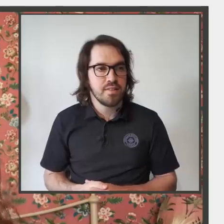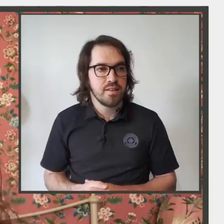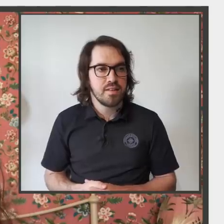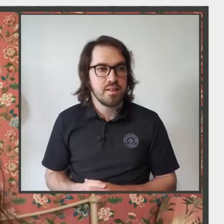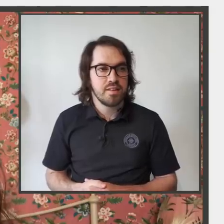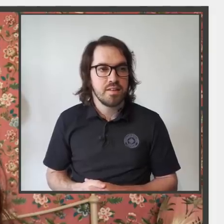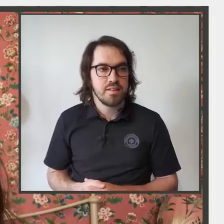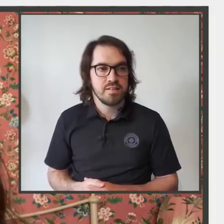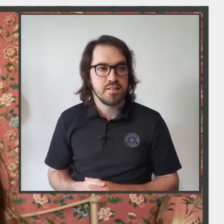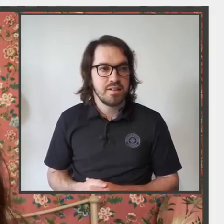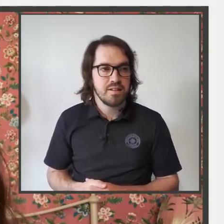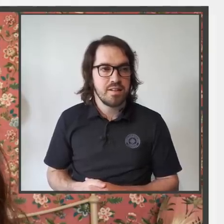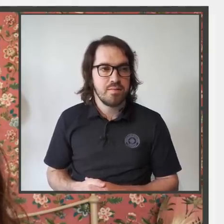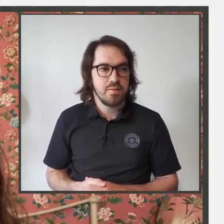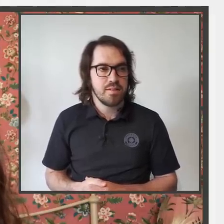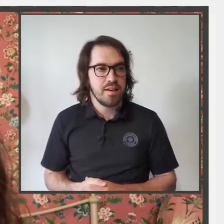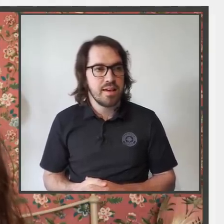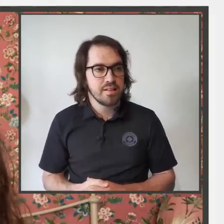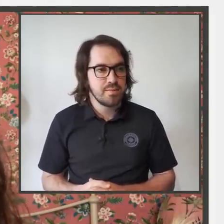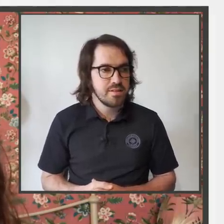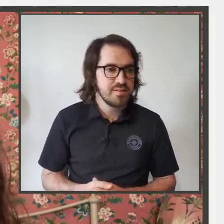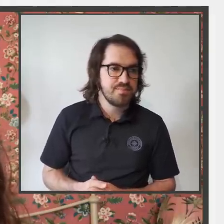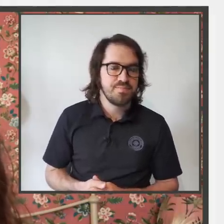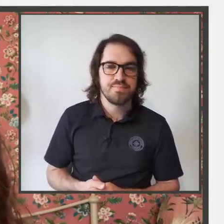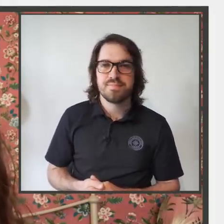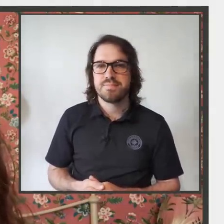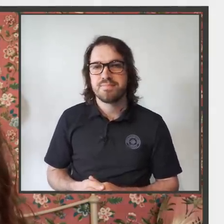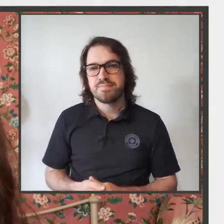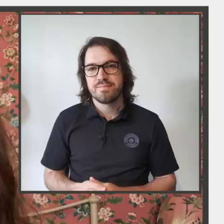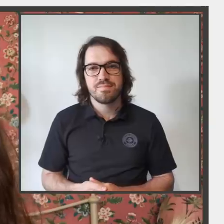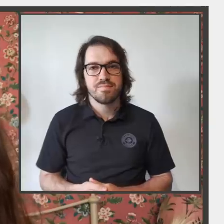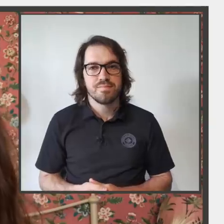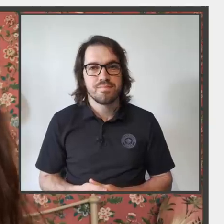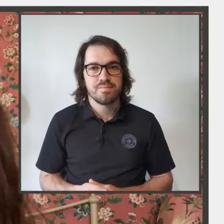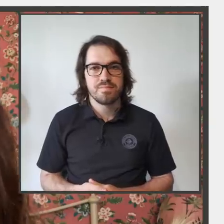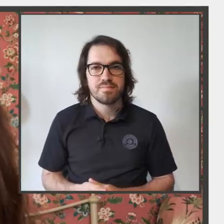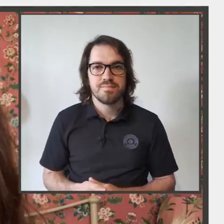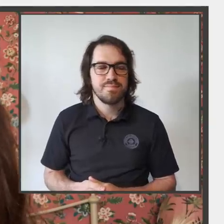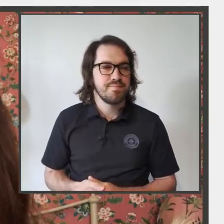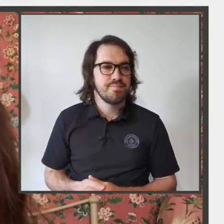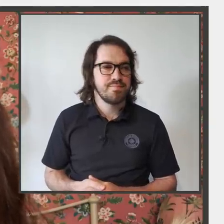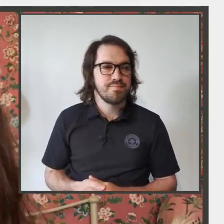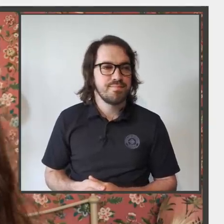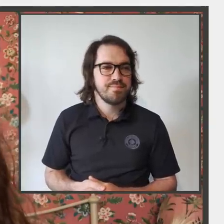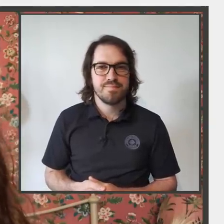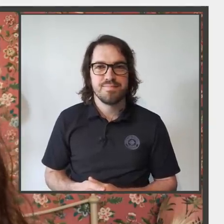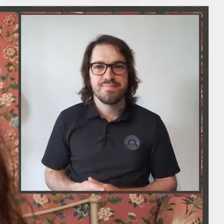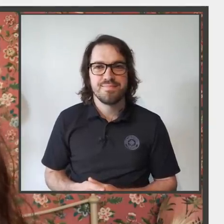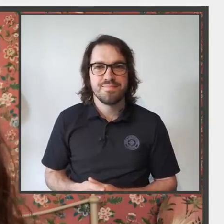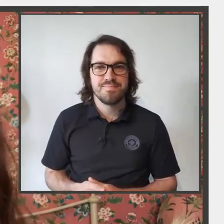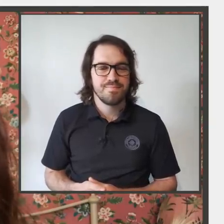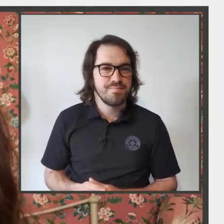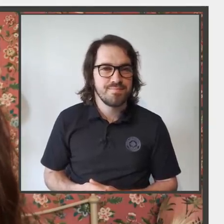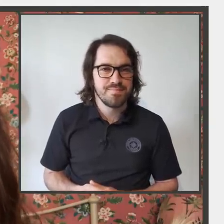an uncertain situation at the moment. Experts are saying it could take some time before the Suez Canal is